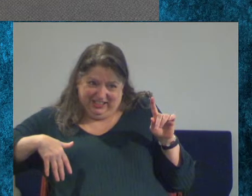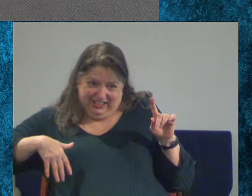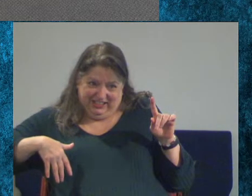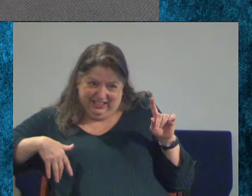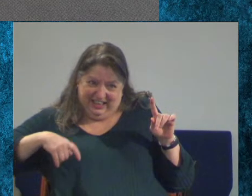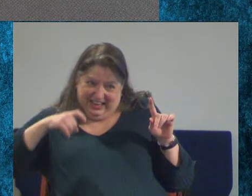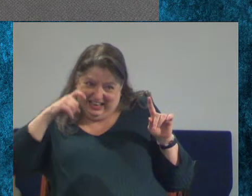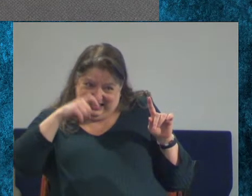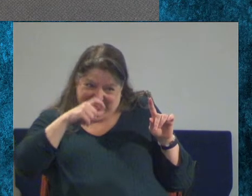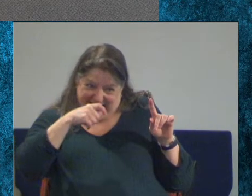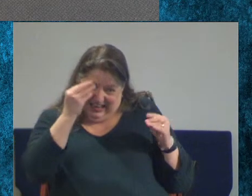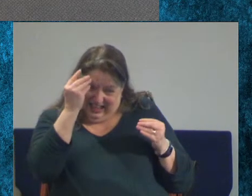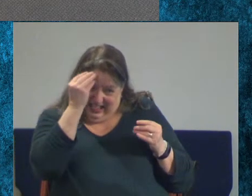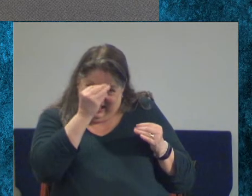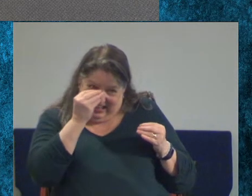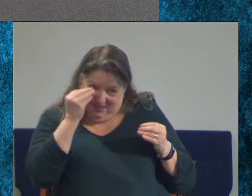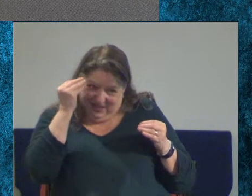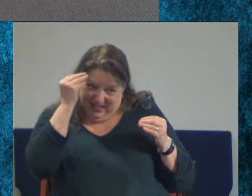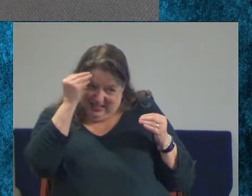need to consider.